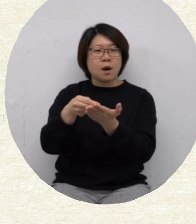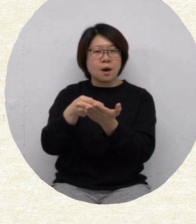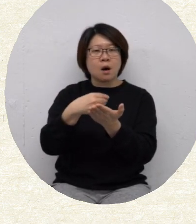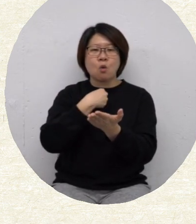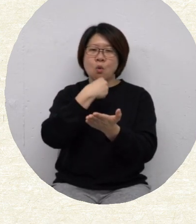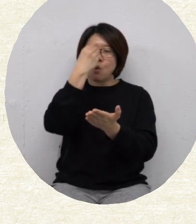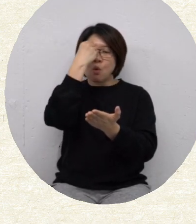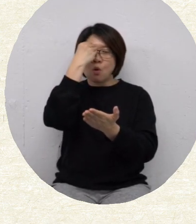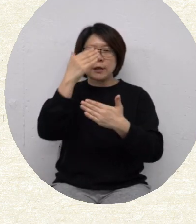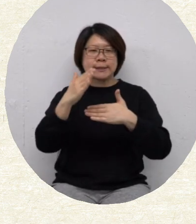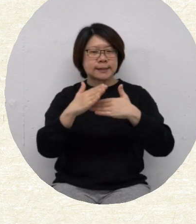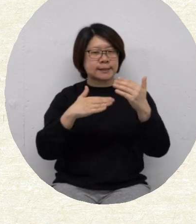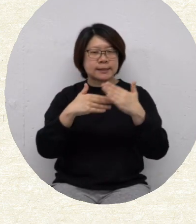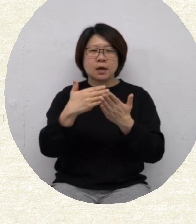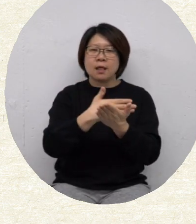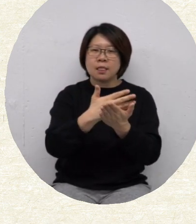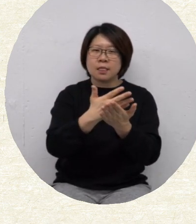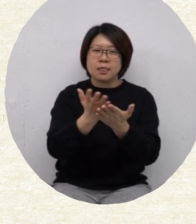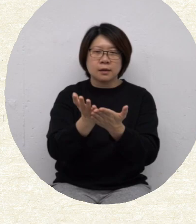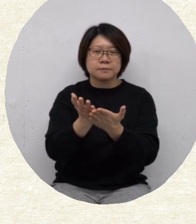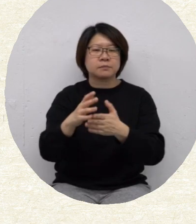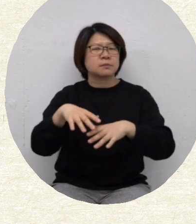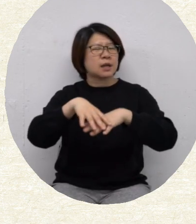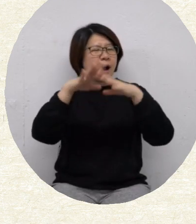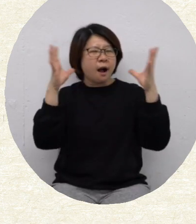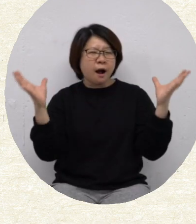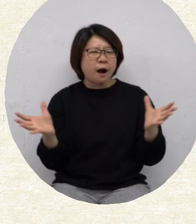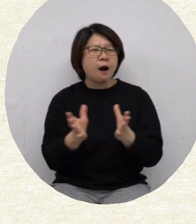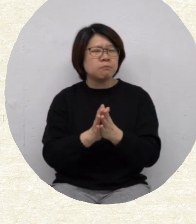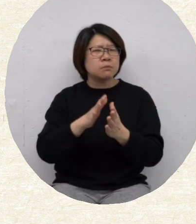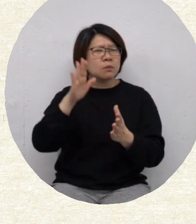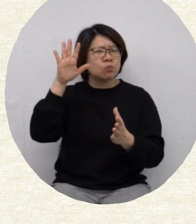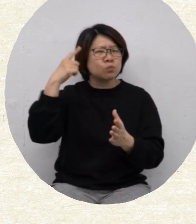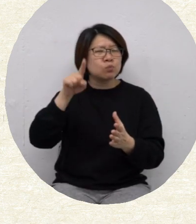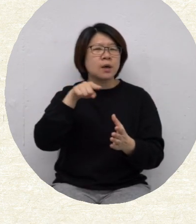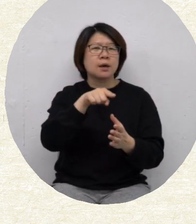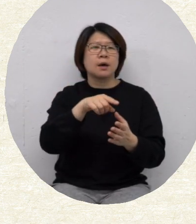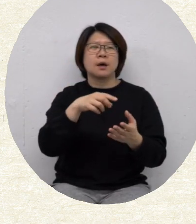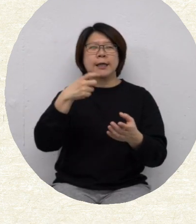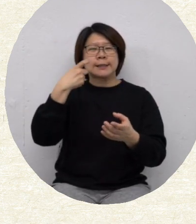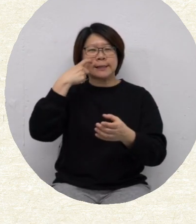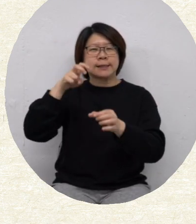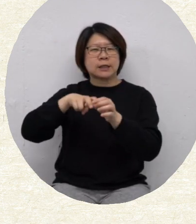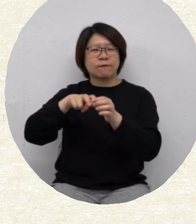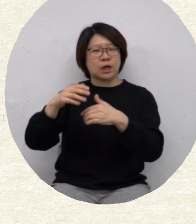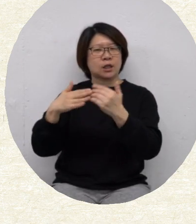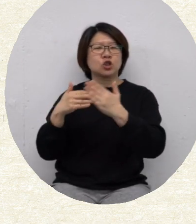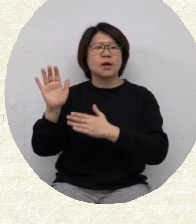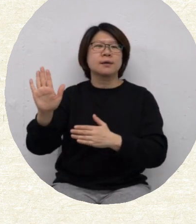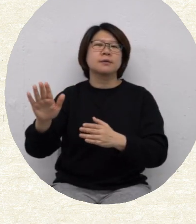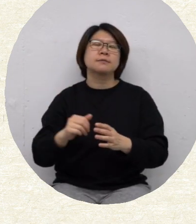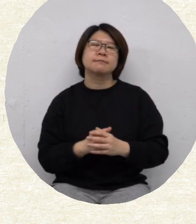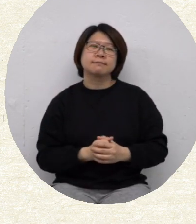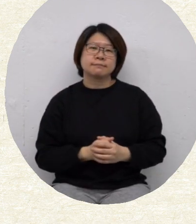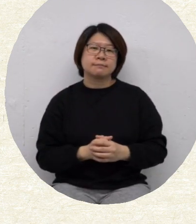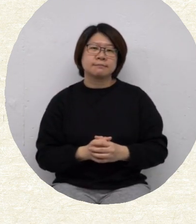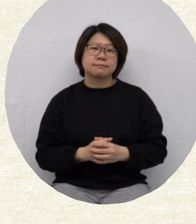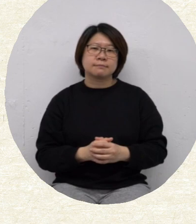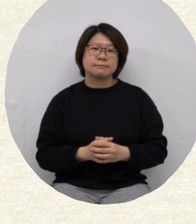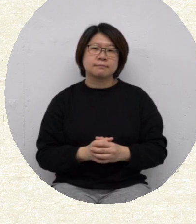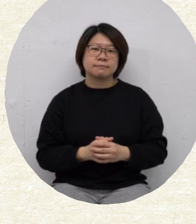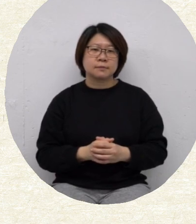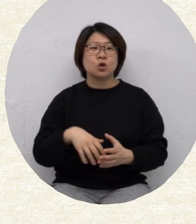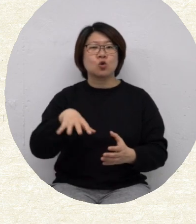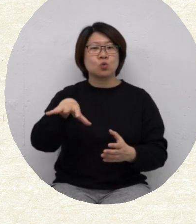I was aware of the long tradition of woodblock printing in Asia, but I hadn't paid much attention to realize